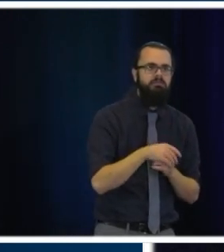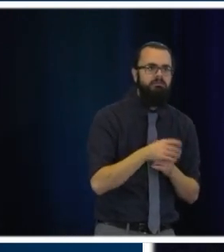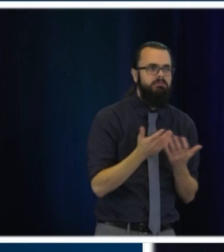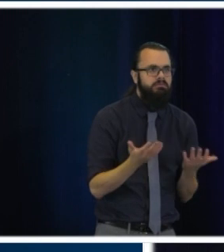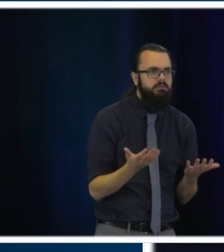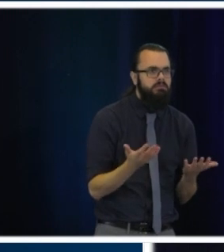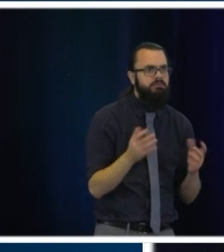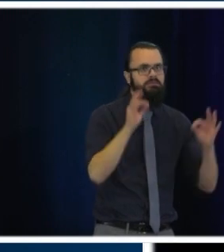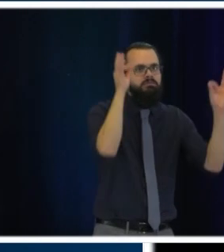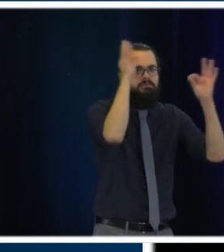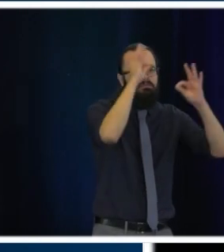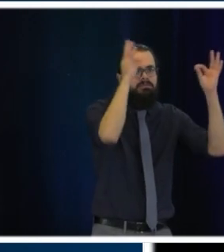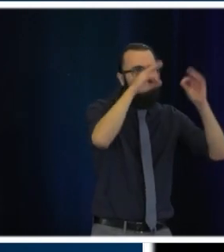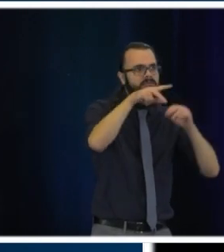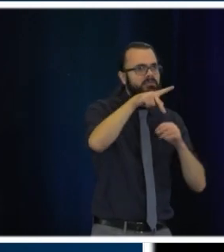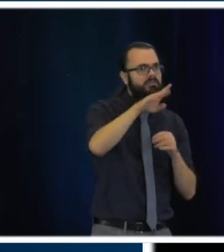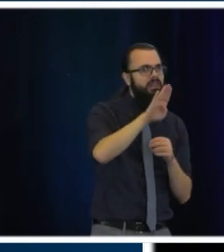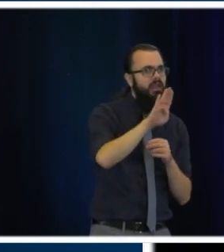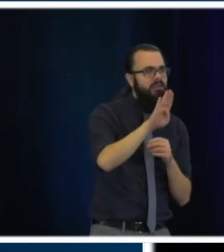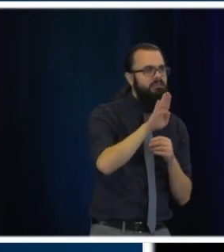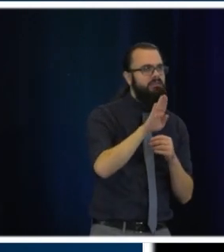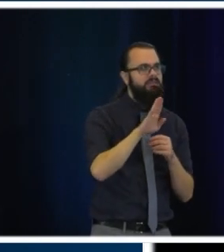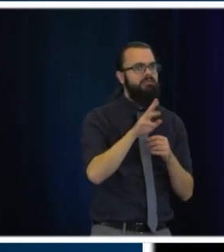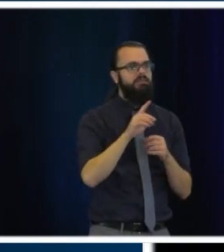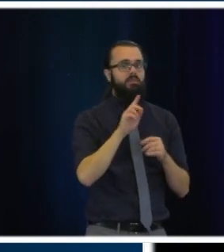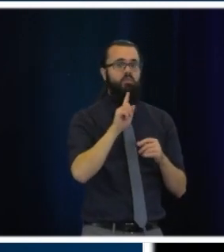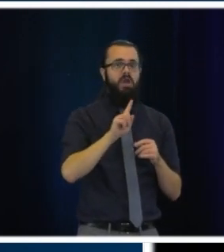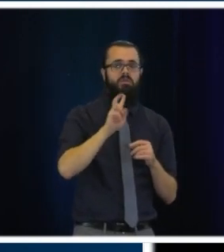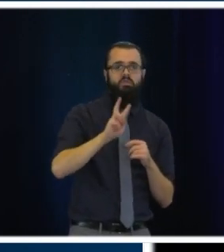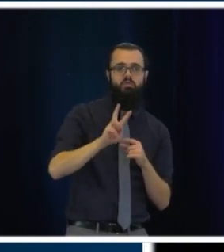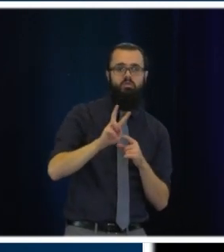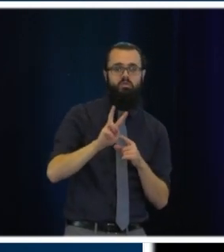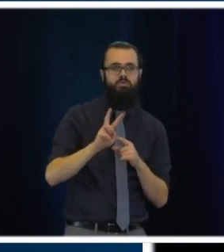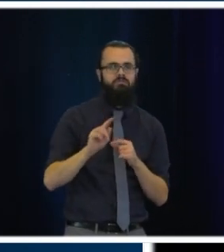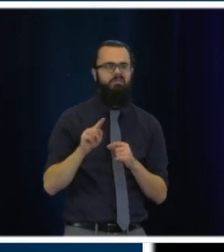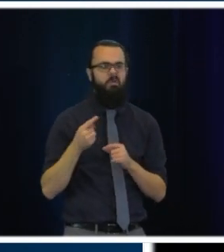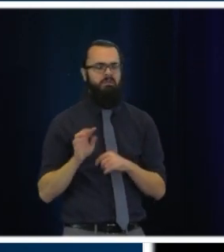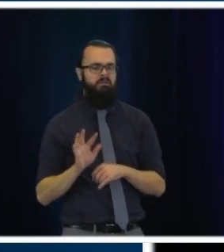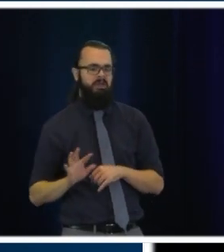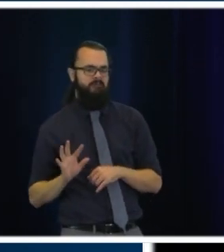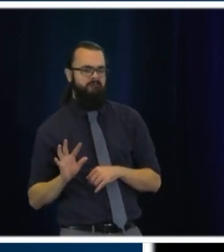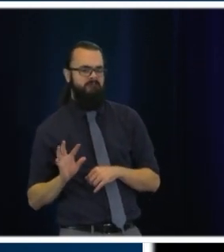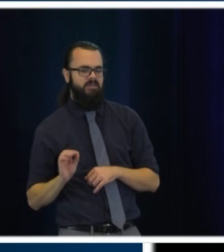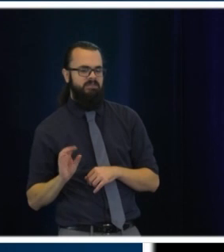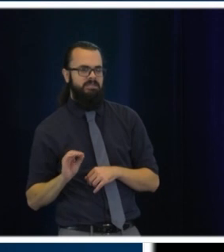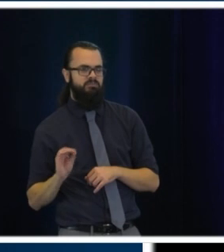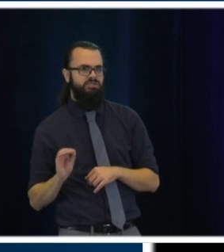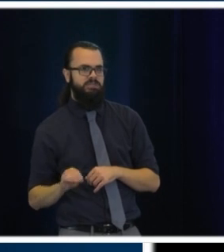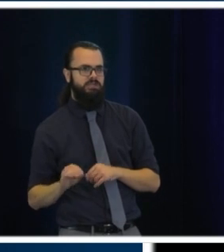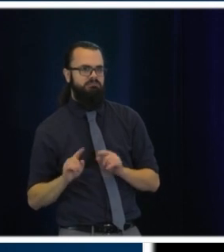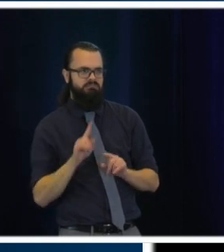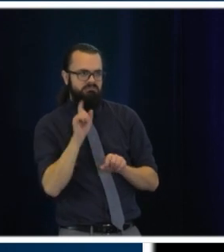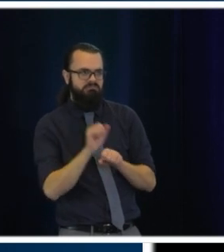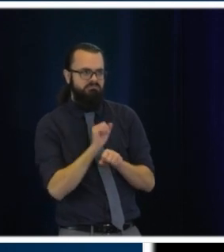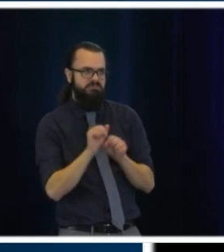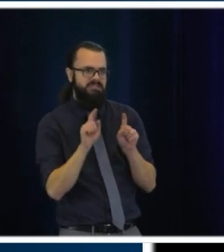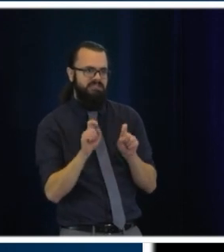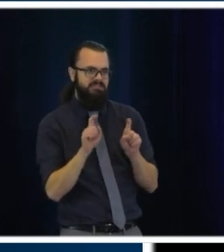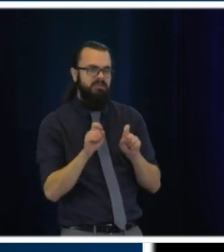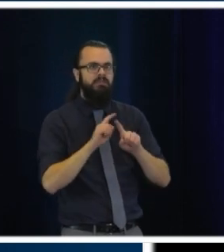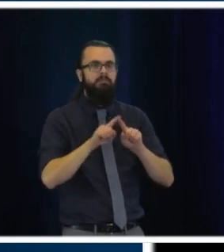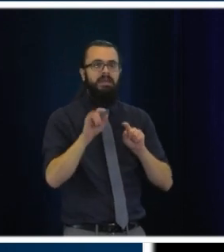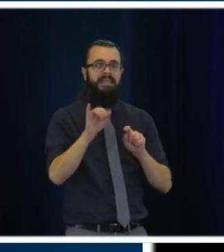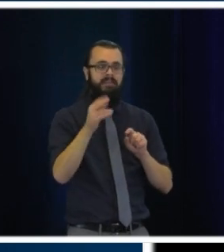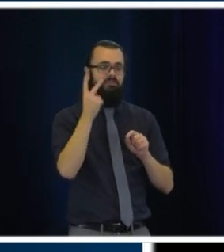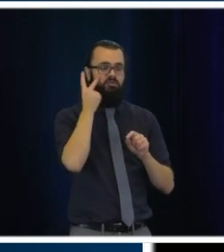1 to 2, only about 50% have been tested. And before, I told you 10% when you look at all the kids between the ages of